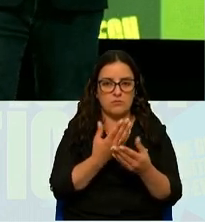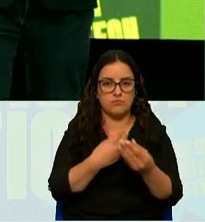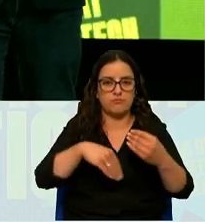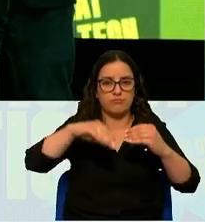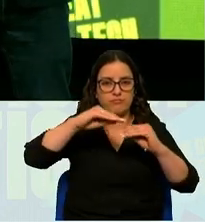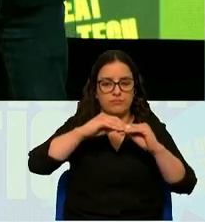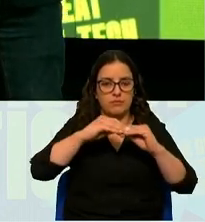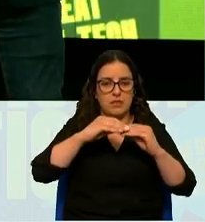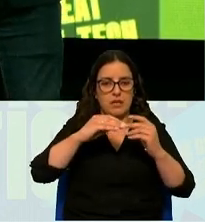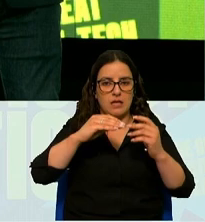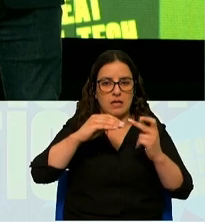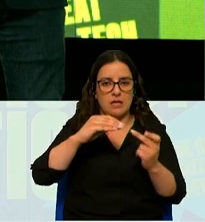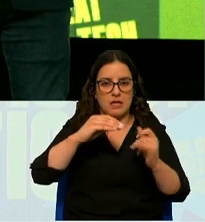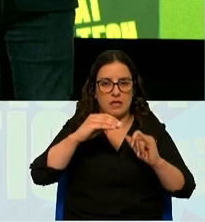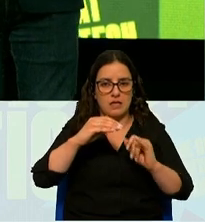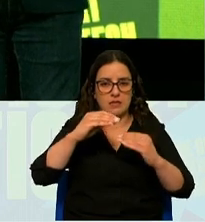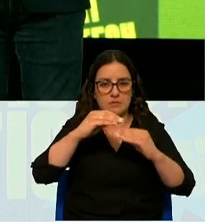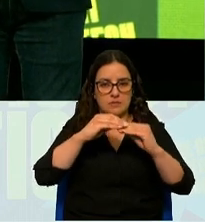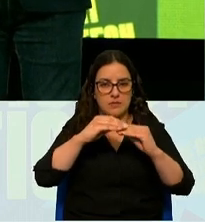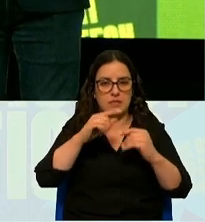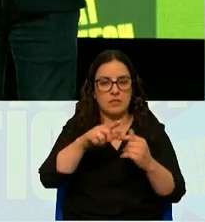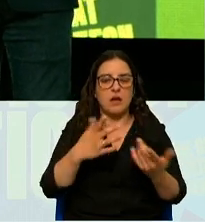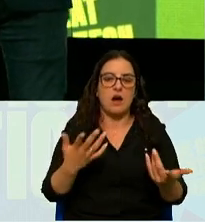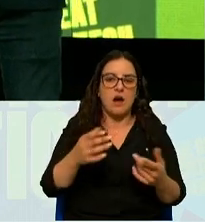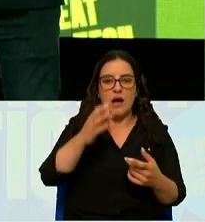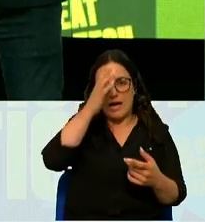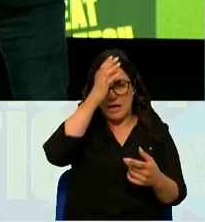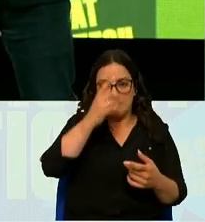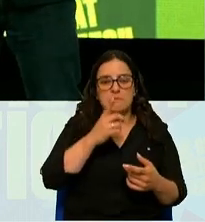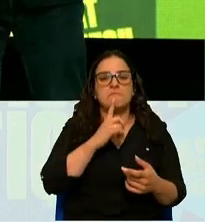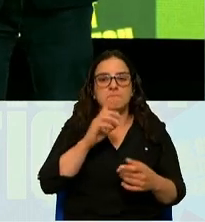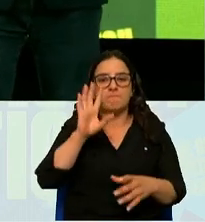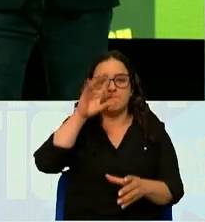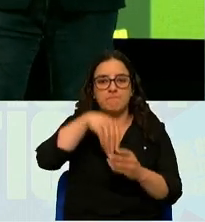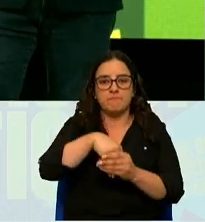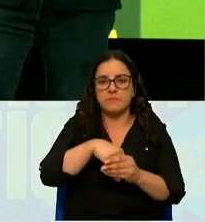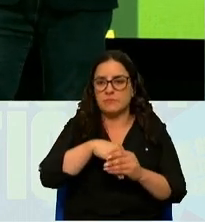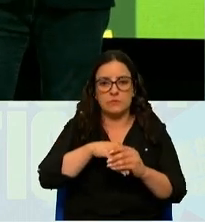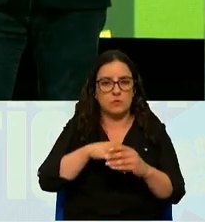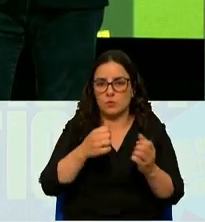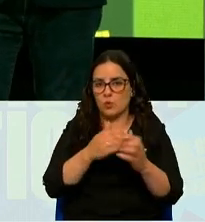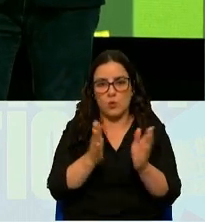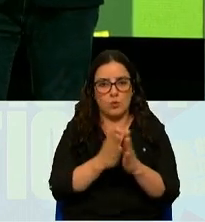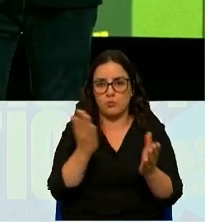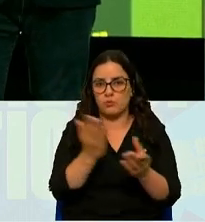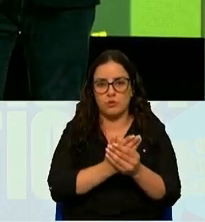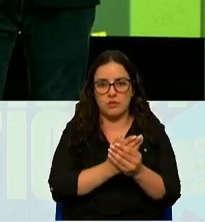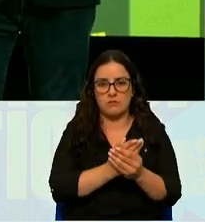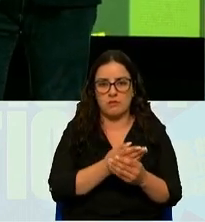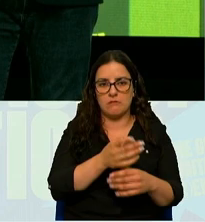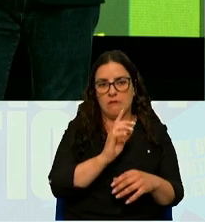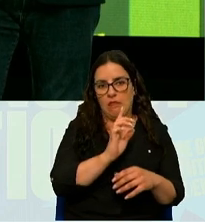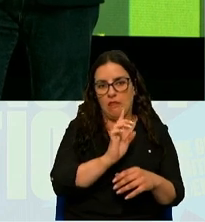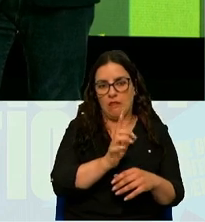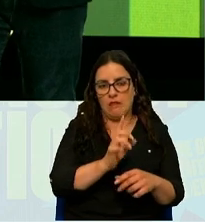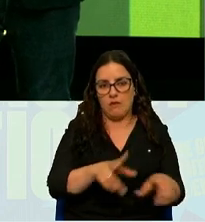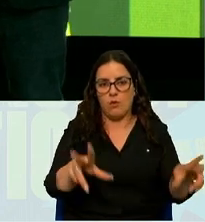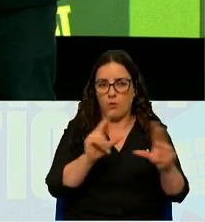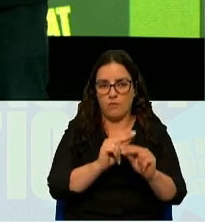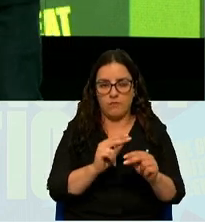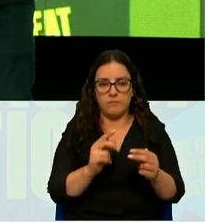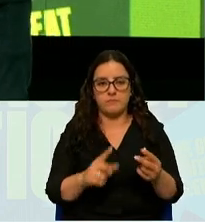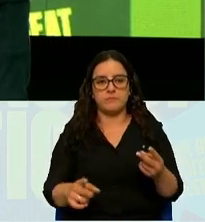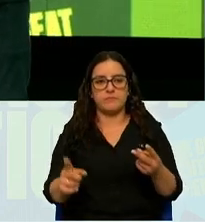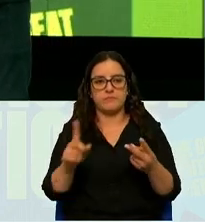bringing AI to every process. That's the first thing that we're going to see with this new paradigm for AI. The second thing